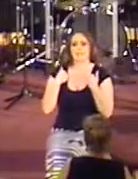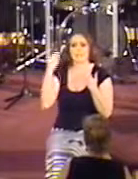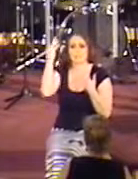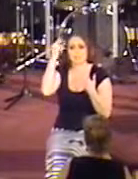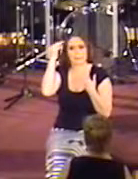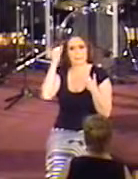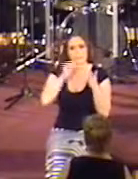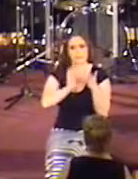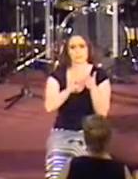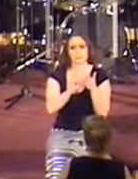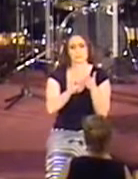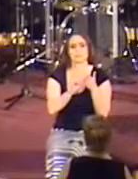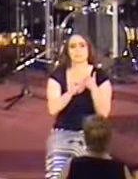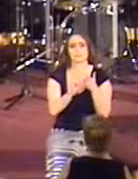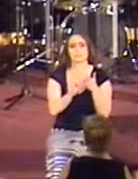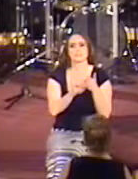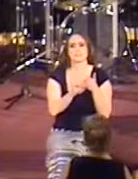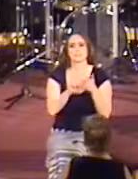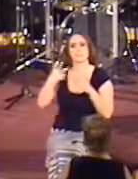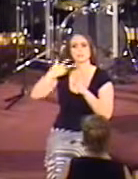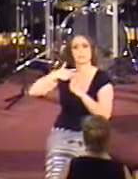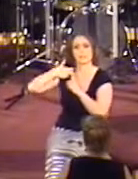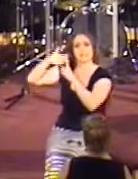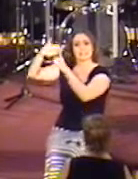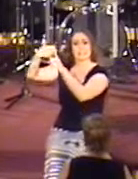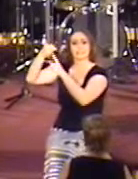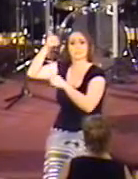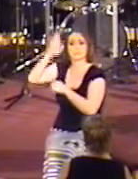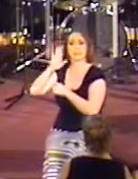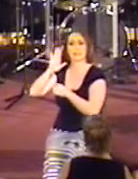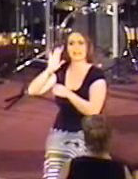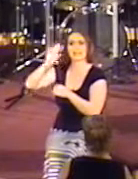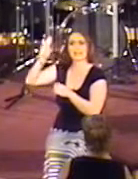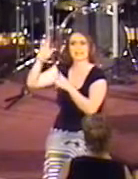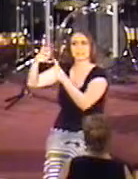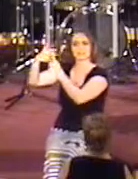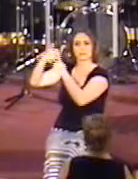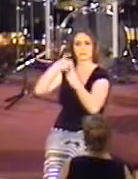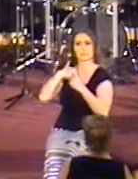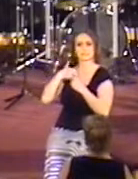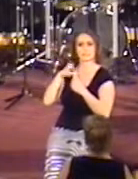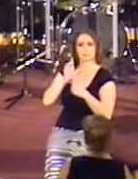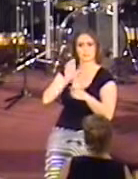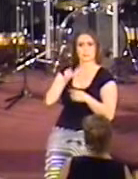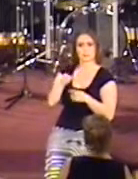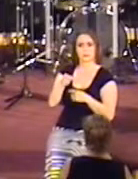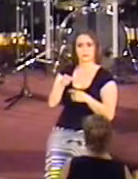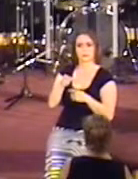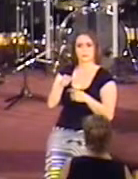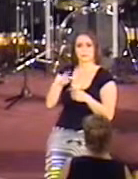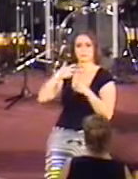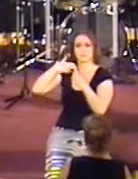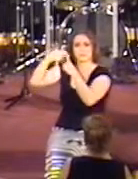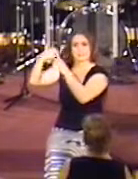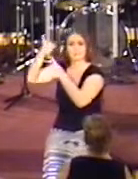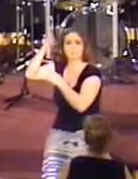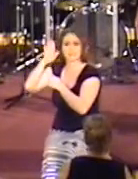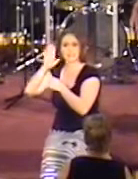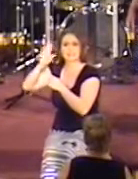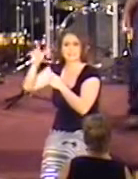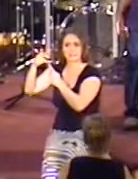it. Say with me, draw near to God and he will draw near to you. Draw near to God and he will